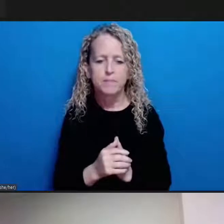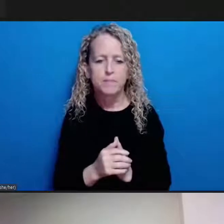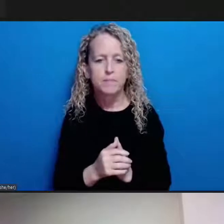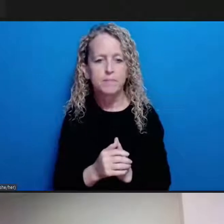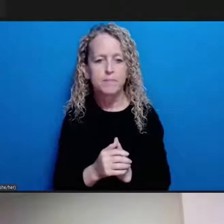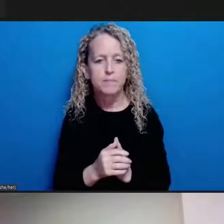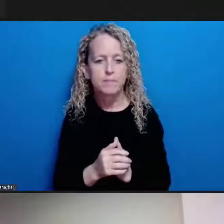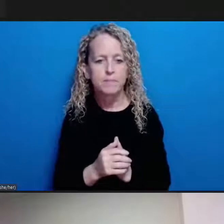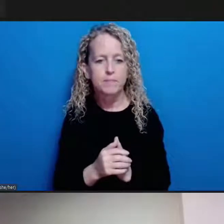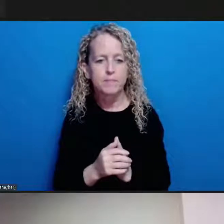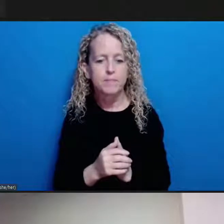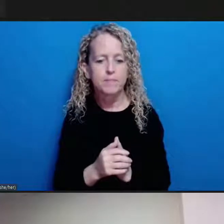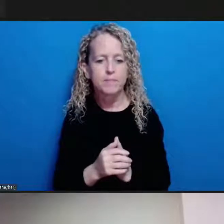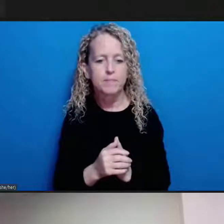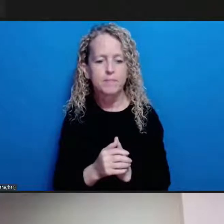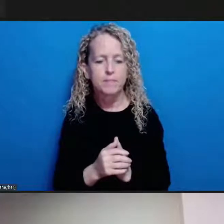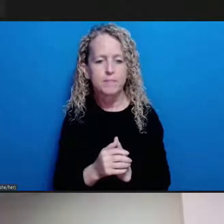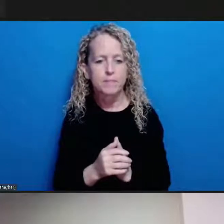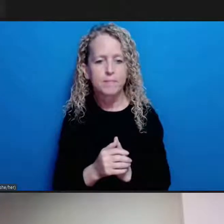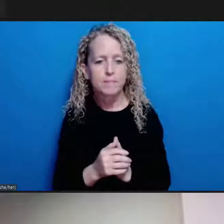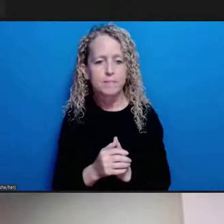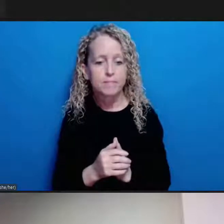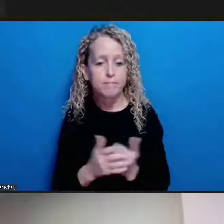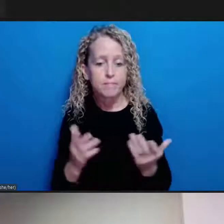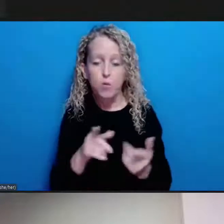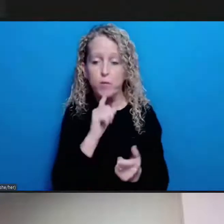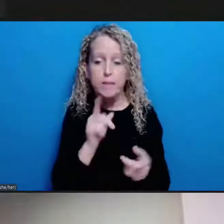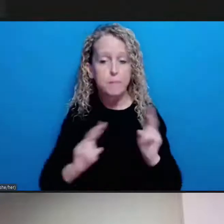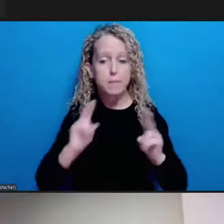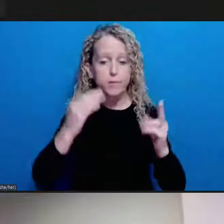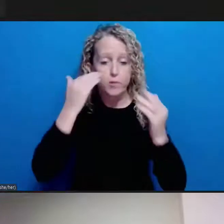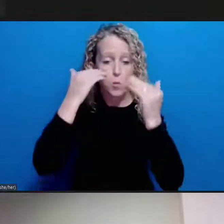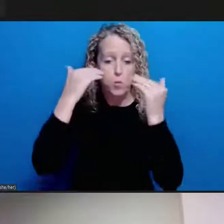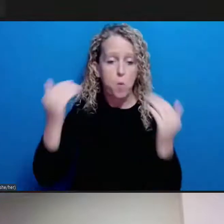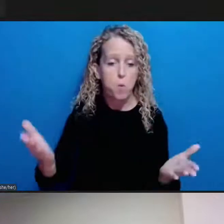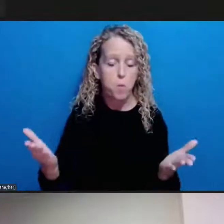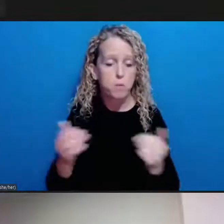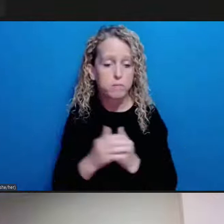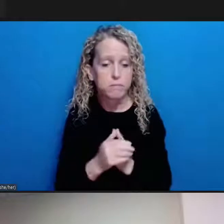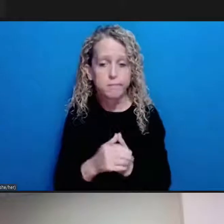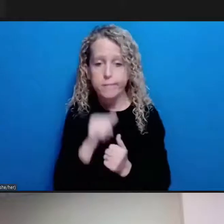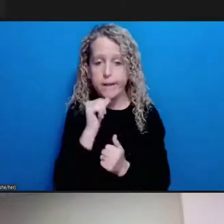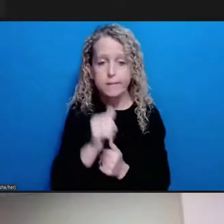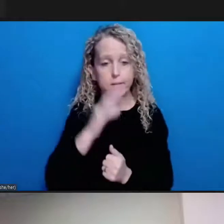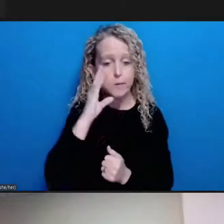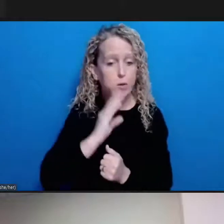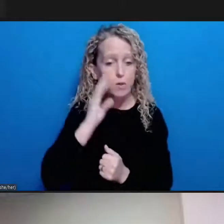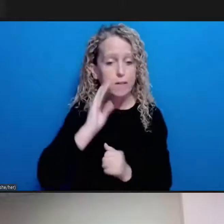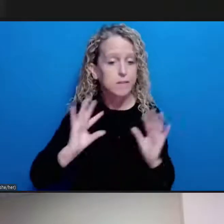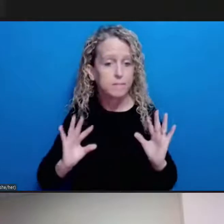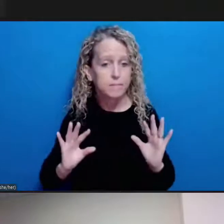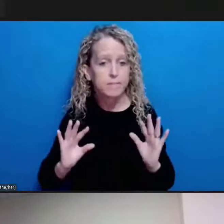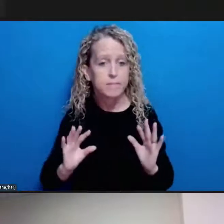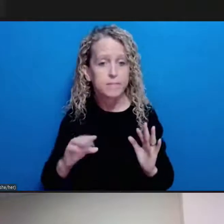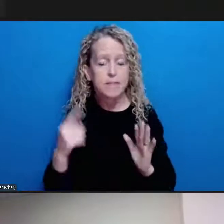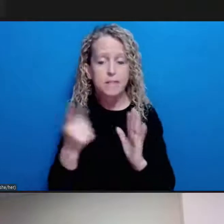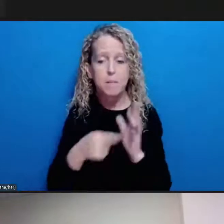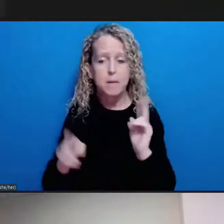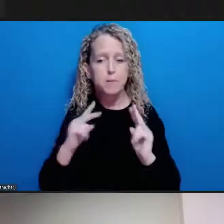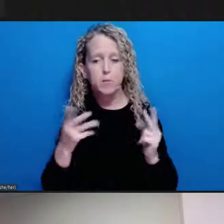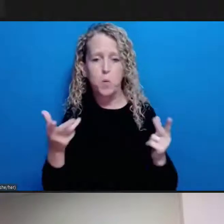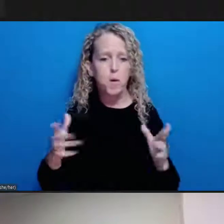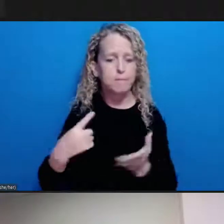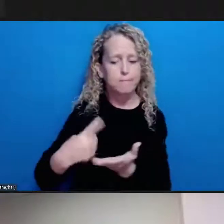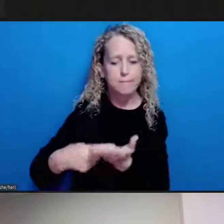of people don't know. It's foreign to them. They don't understand. And we don't like to talk about sensitivity training because we don't